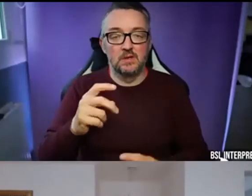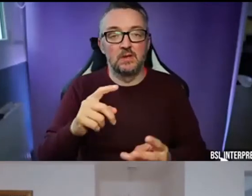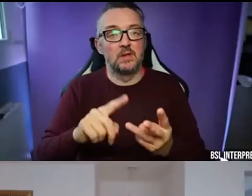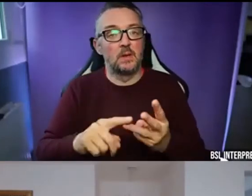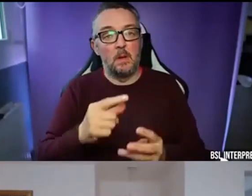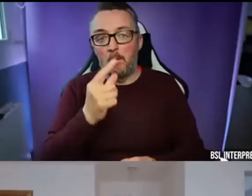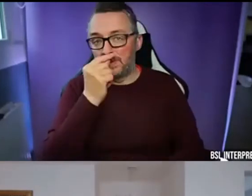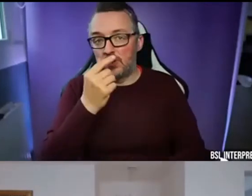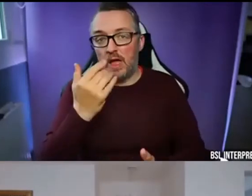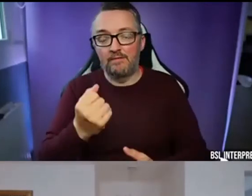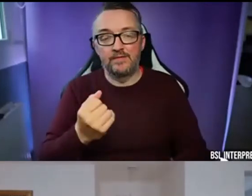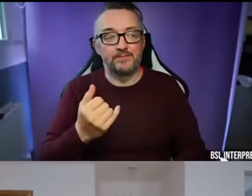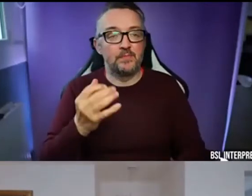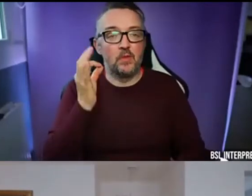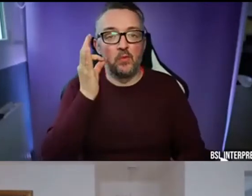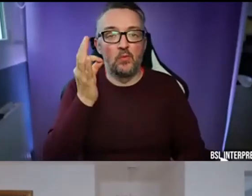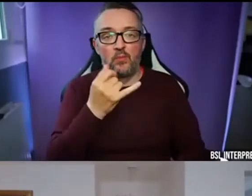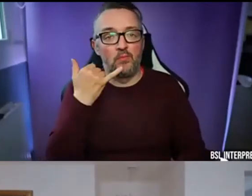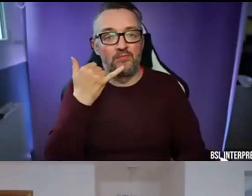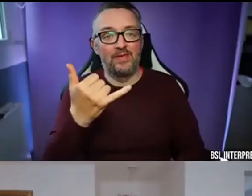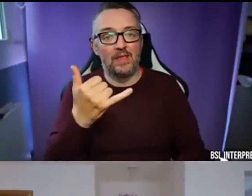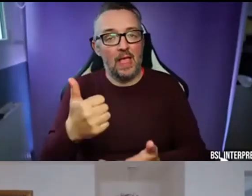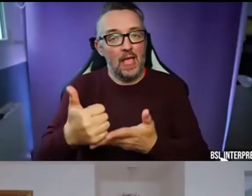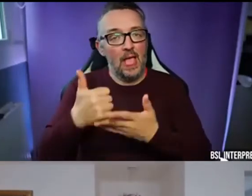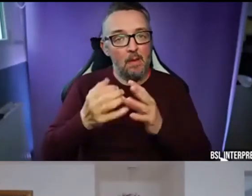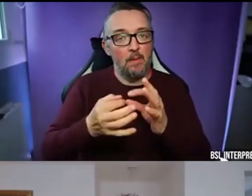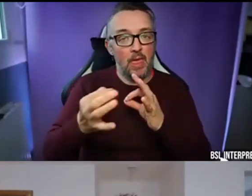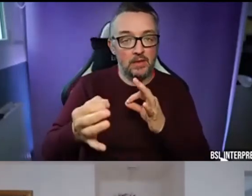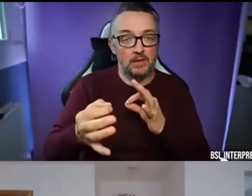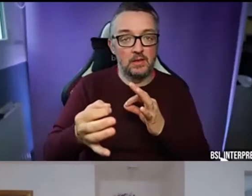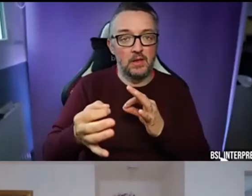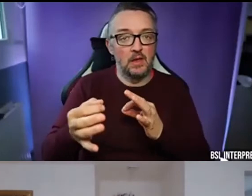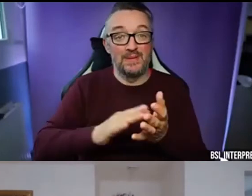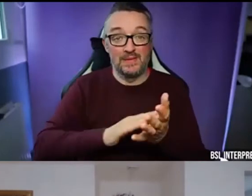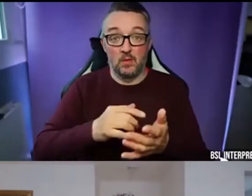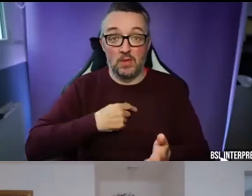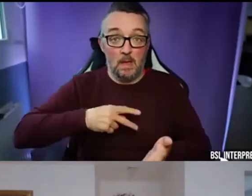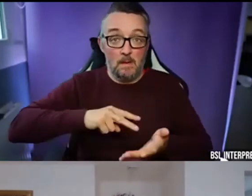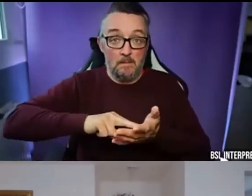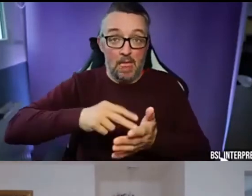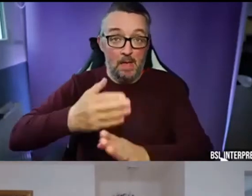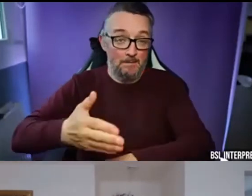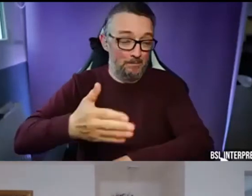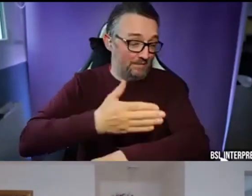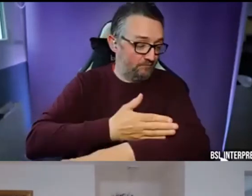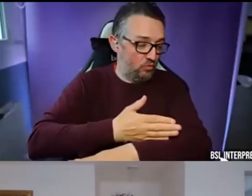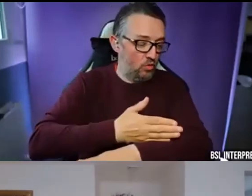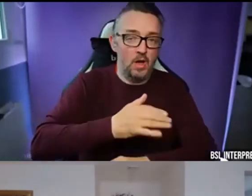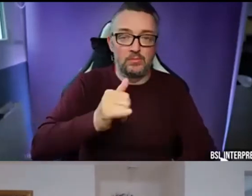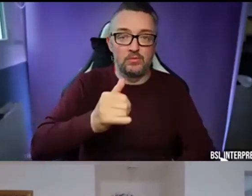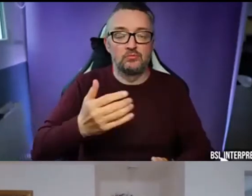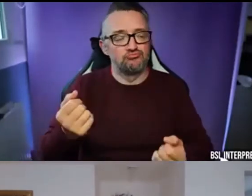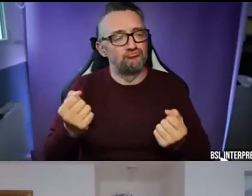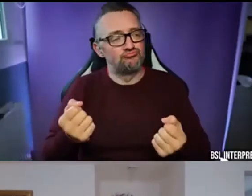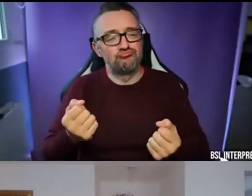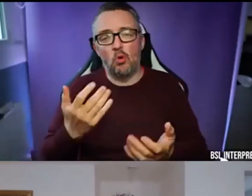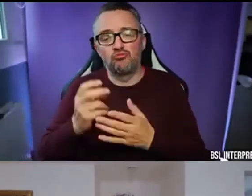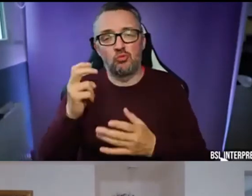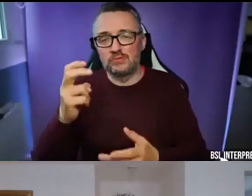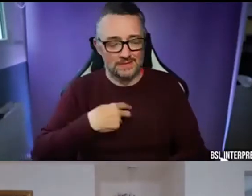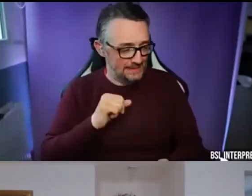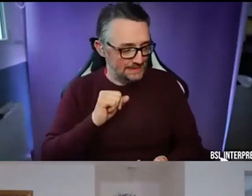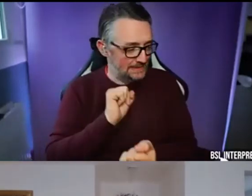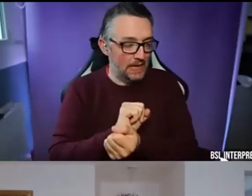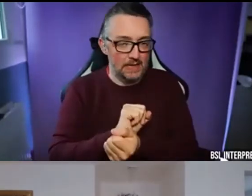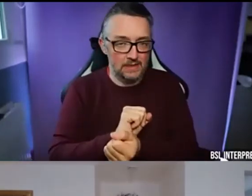for a telephone helpline to get help, not only for planning your journey in advance, but if you're somewhere on the road and you get stuck, just someone to be